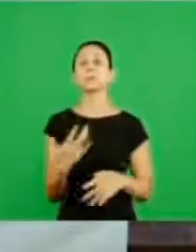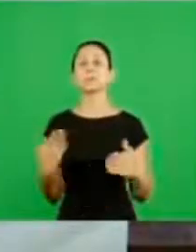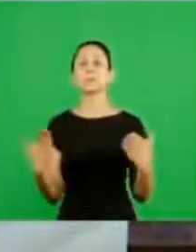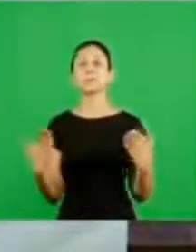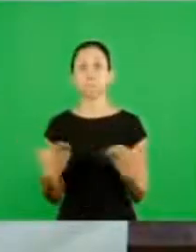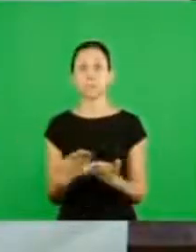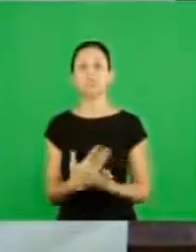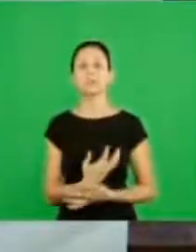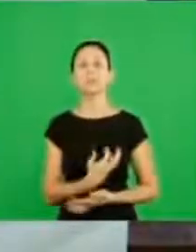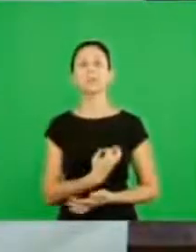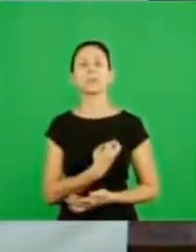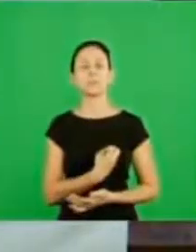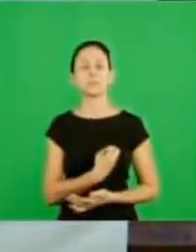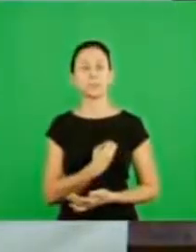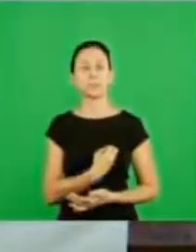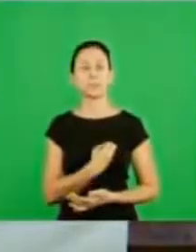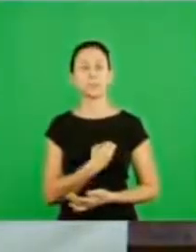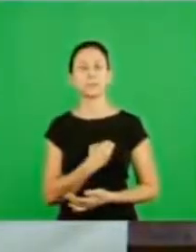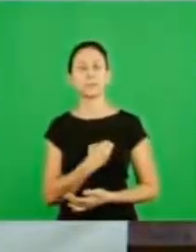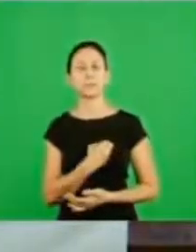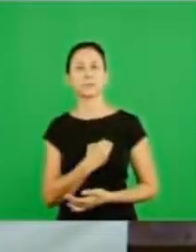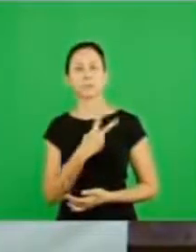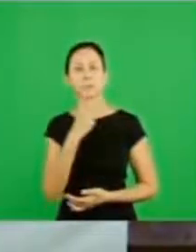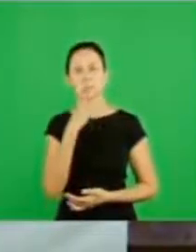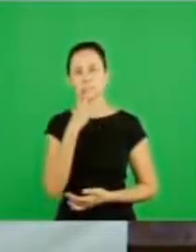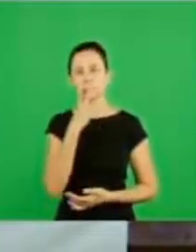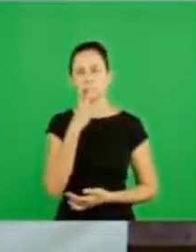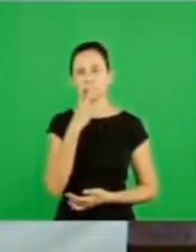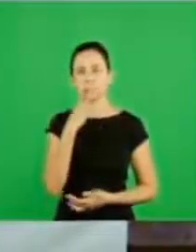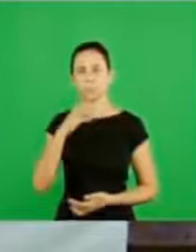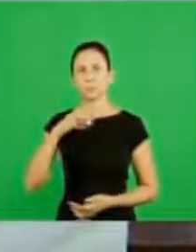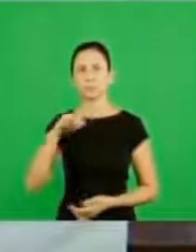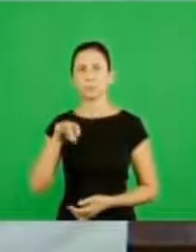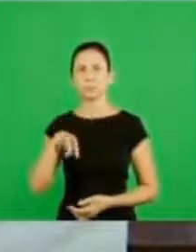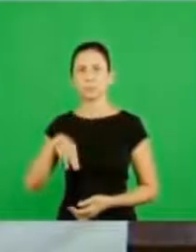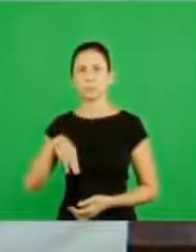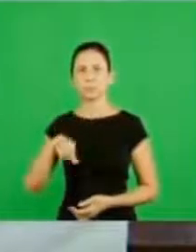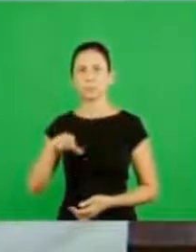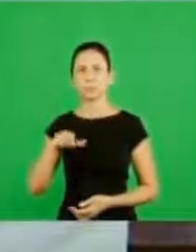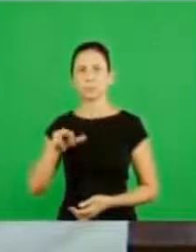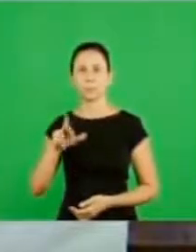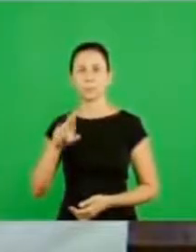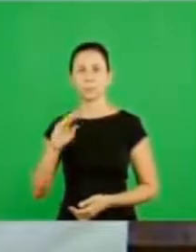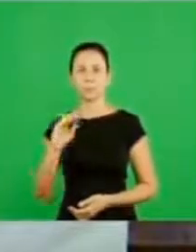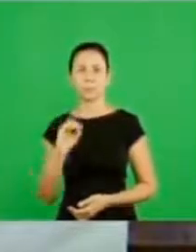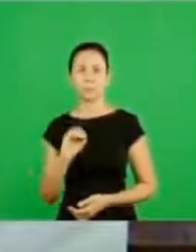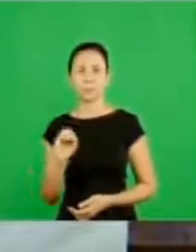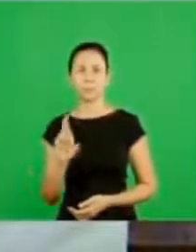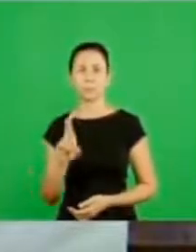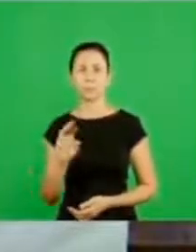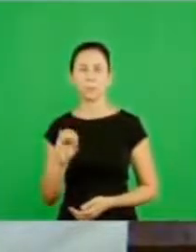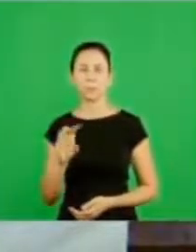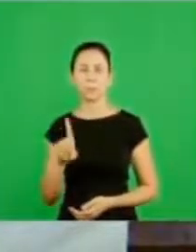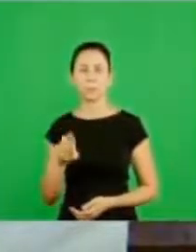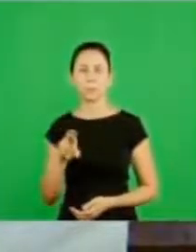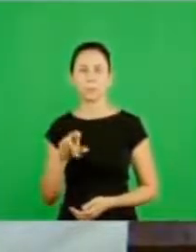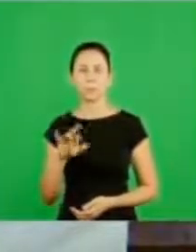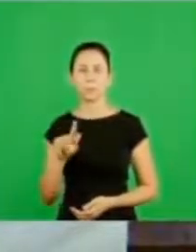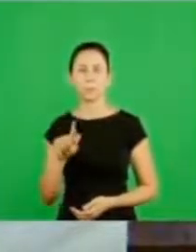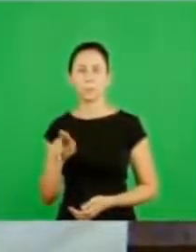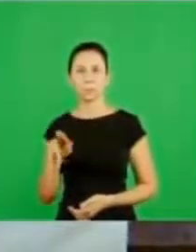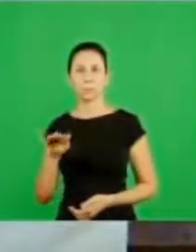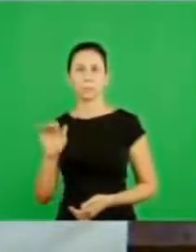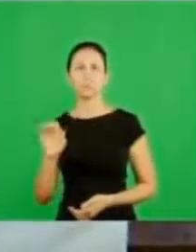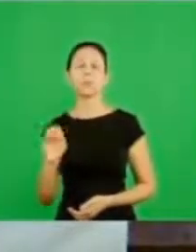church, and other brethren there. And then the one that is alive is our brother